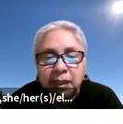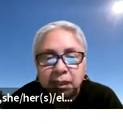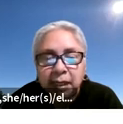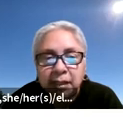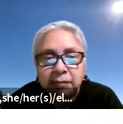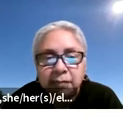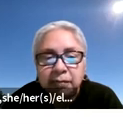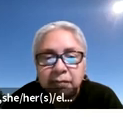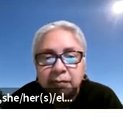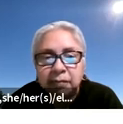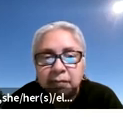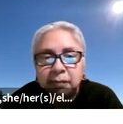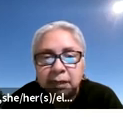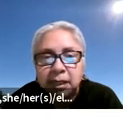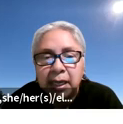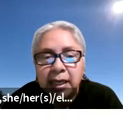Yeah.